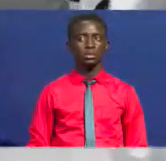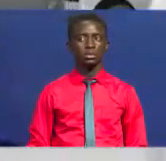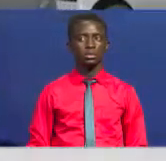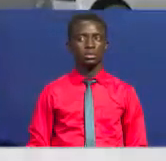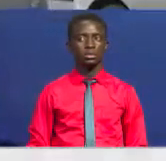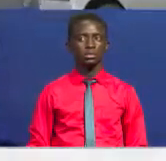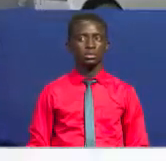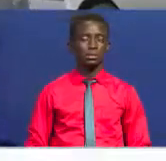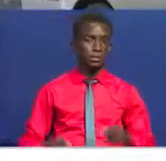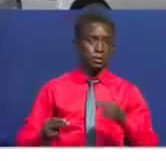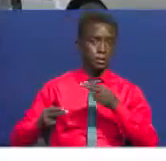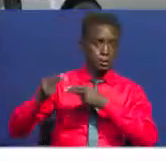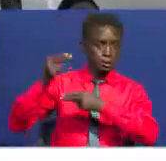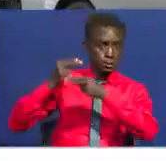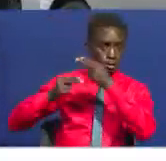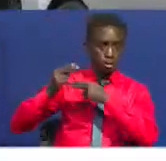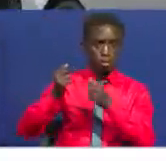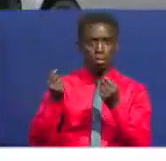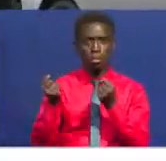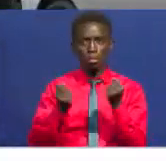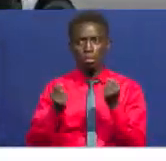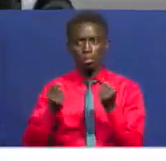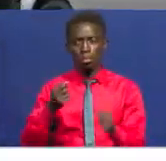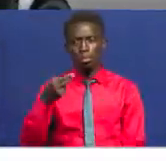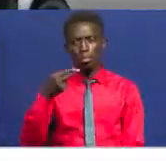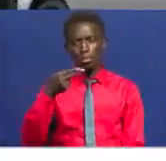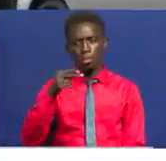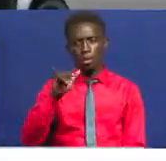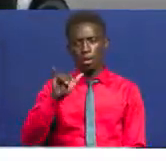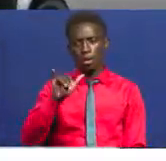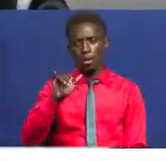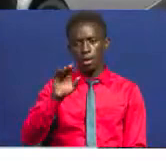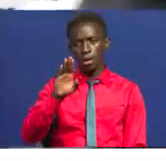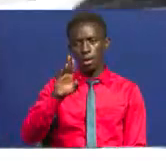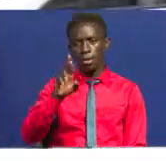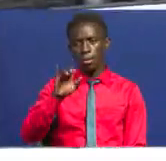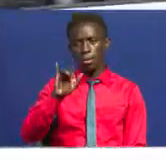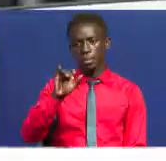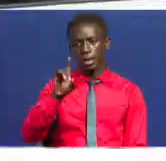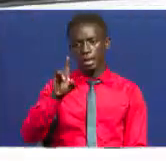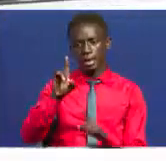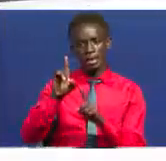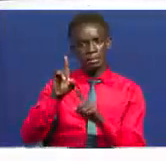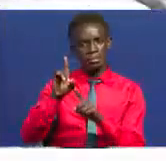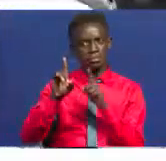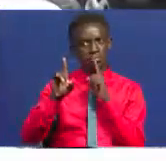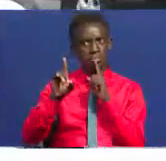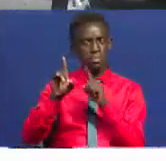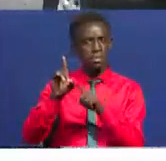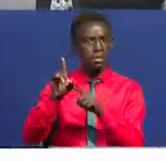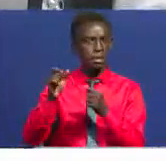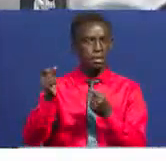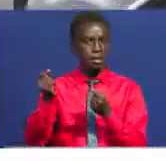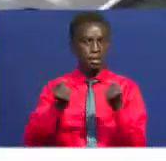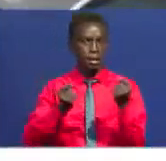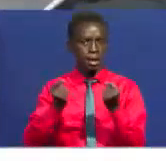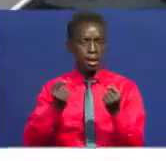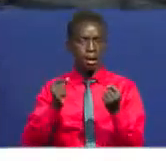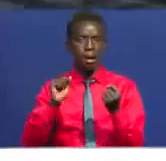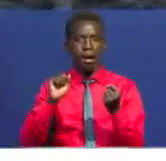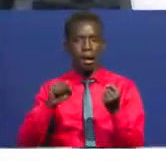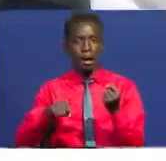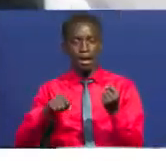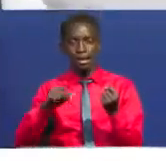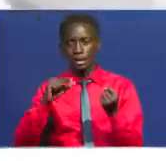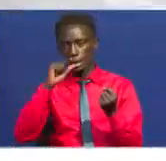The history of hybrid cars stretches back over 100 years, being defined as any car that runs on two sources of power, namely a